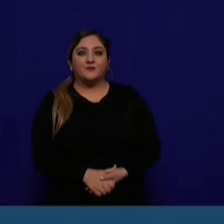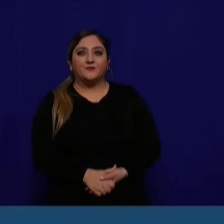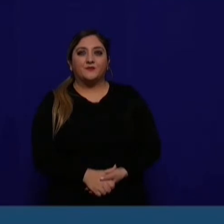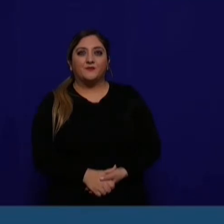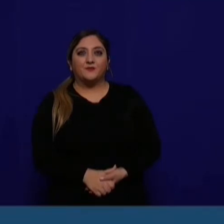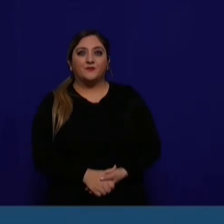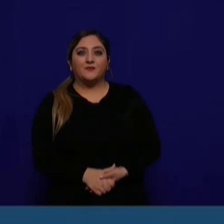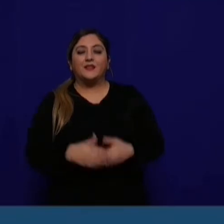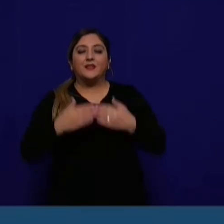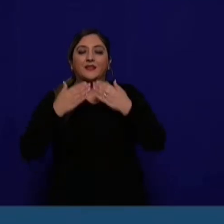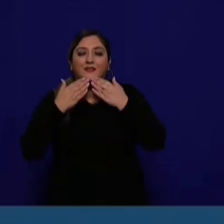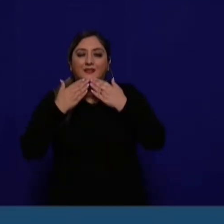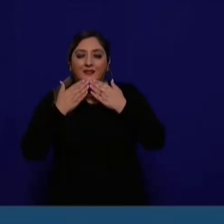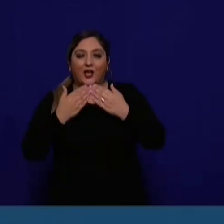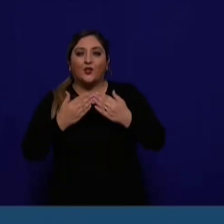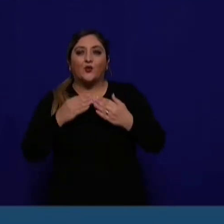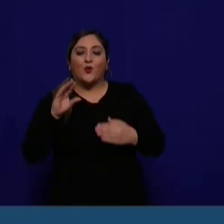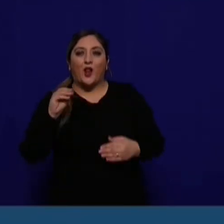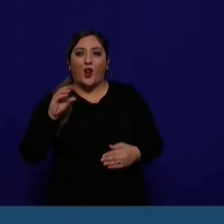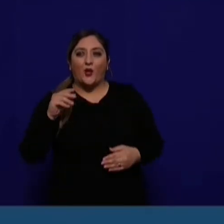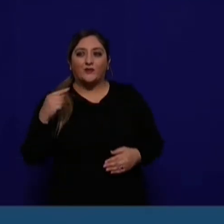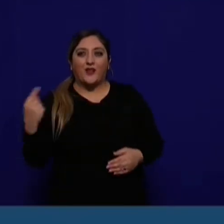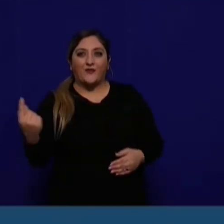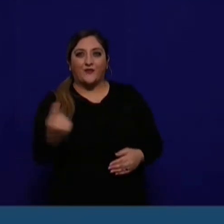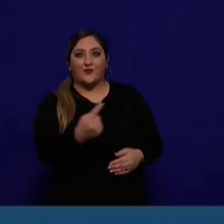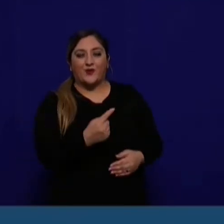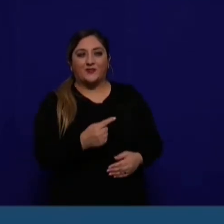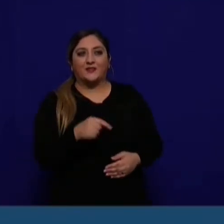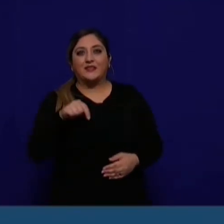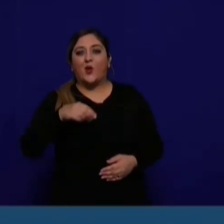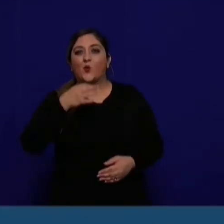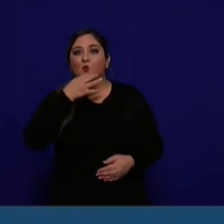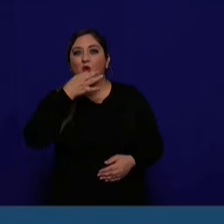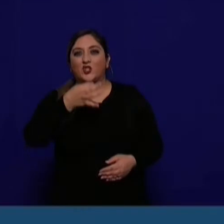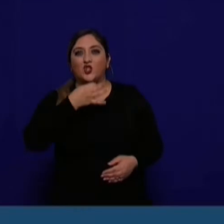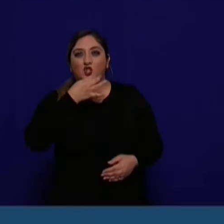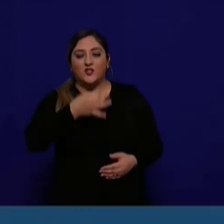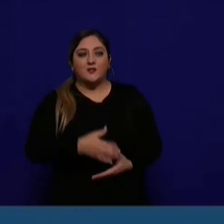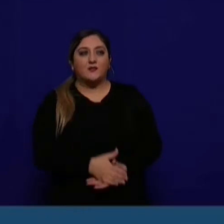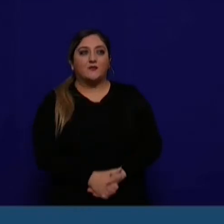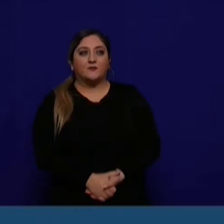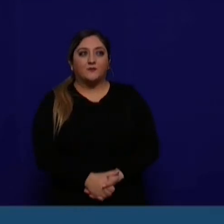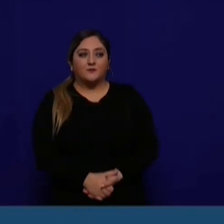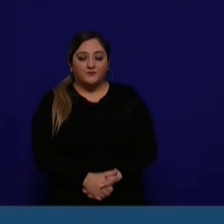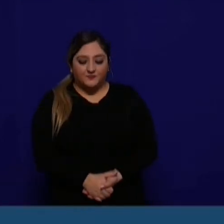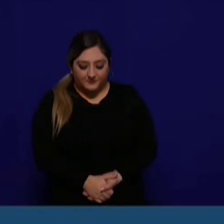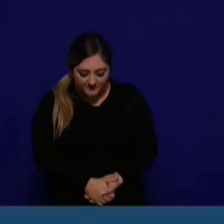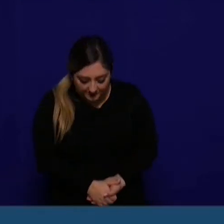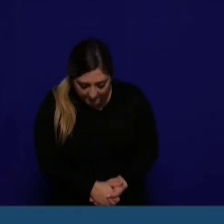So thank you everyone for your attention, and we pass on to the journalists.